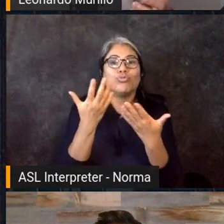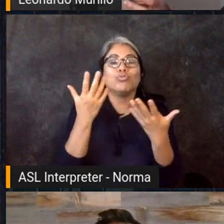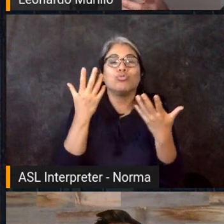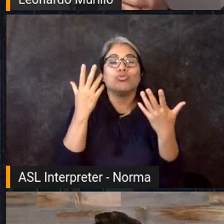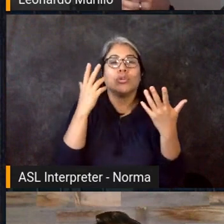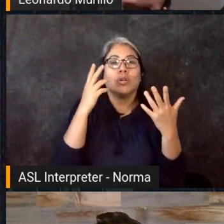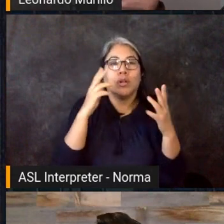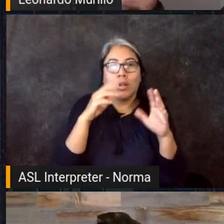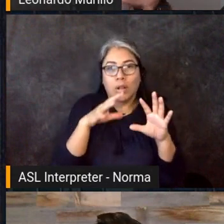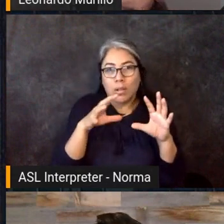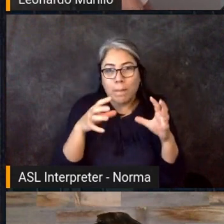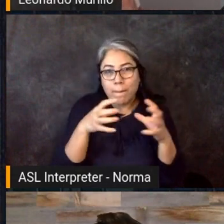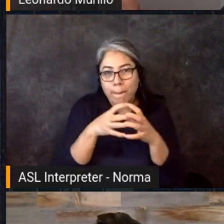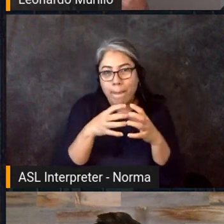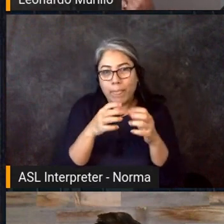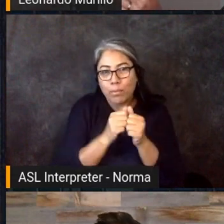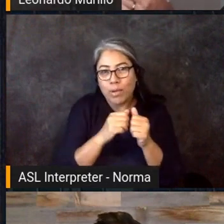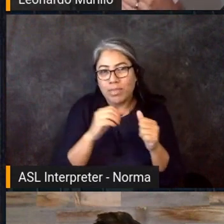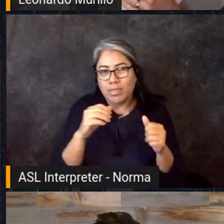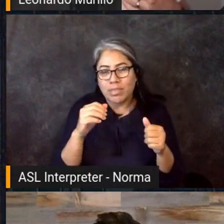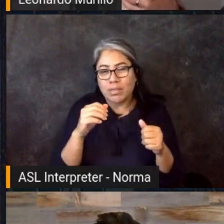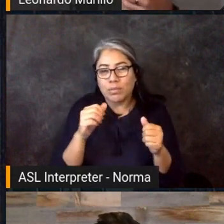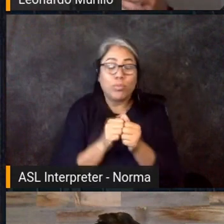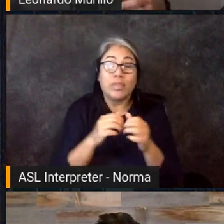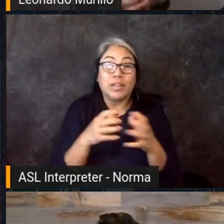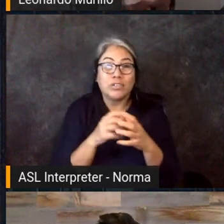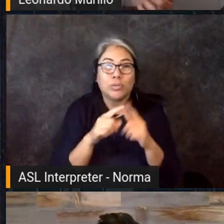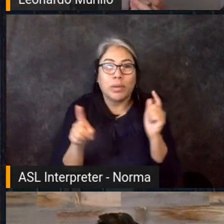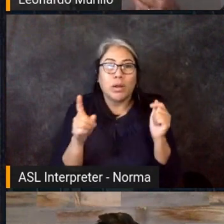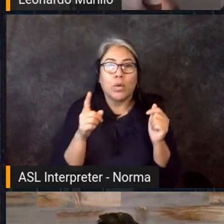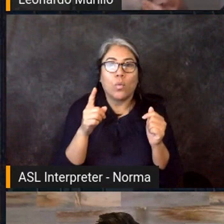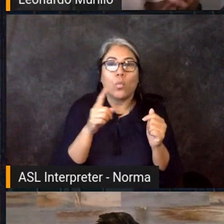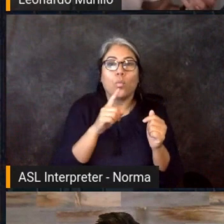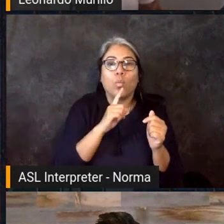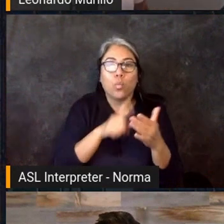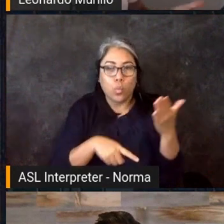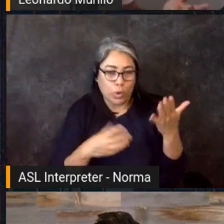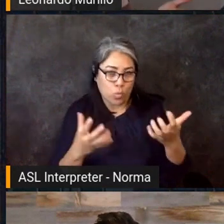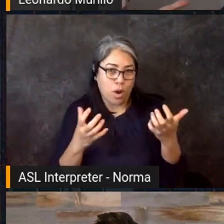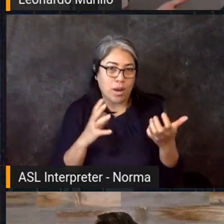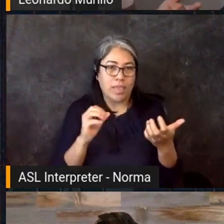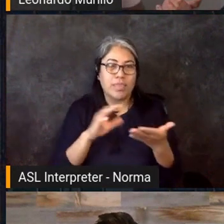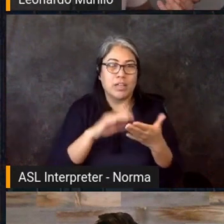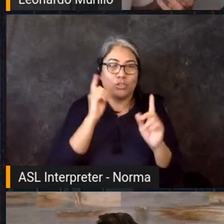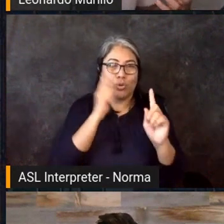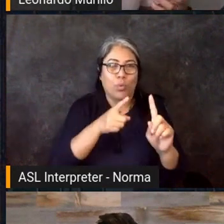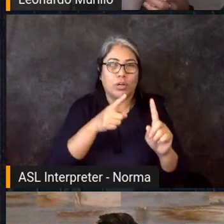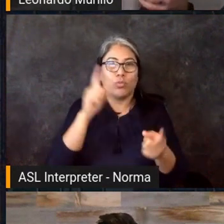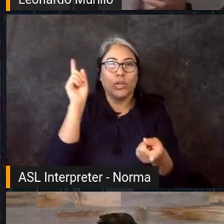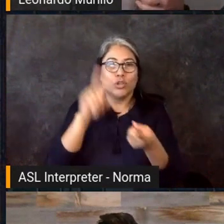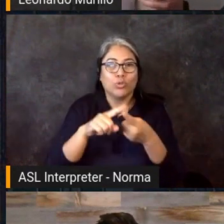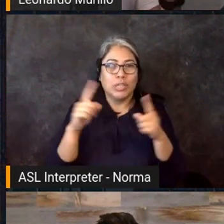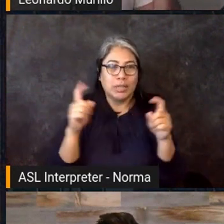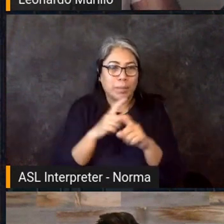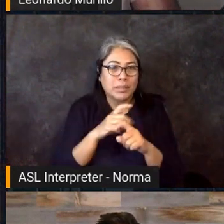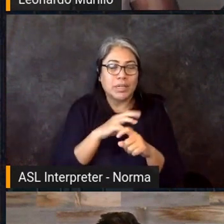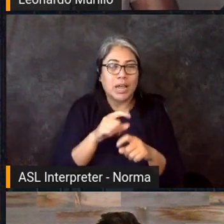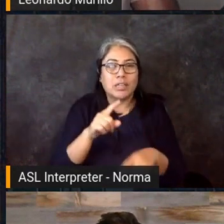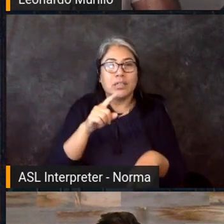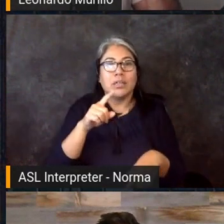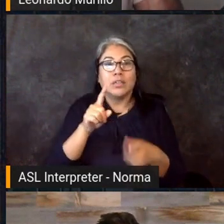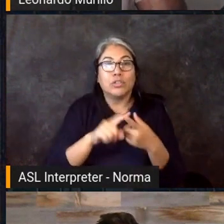right? But usually what you want, and this is towards reducing complexity and towards making sure